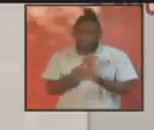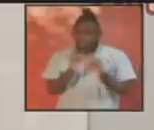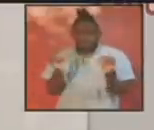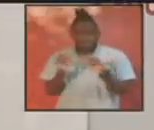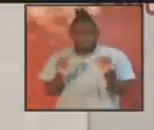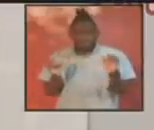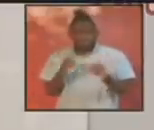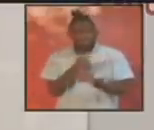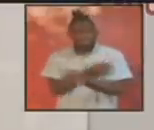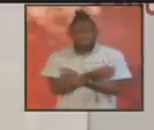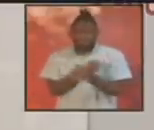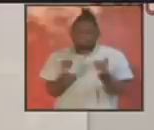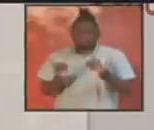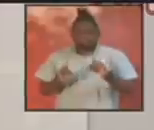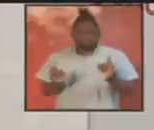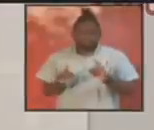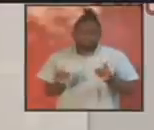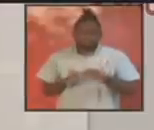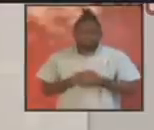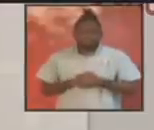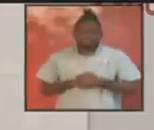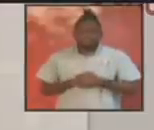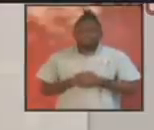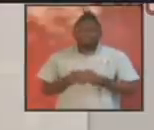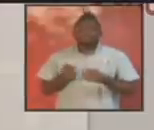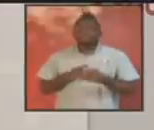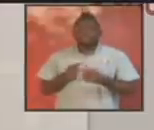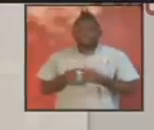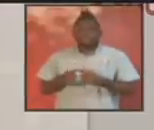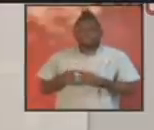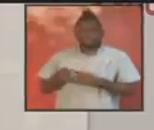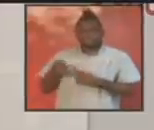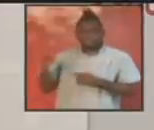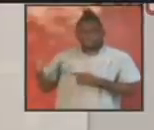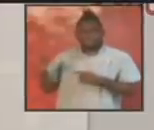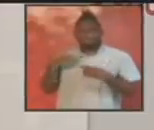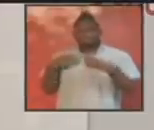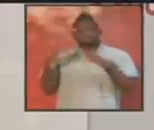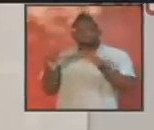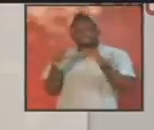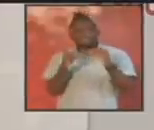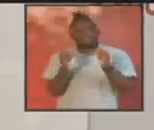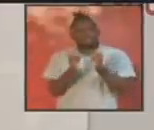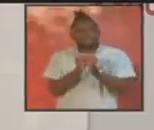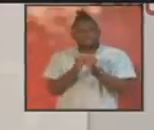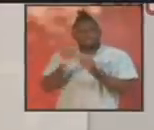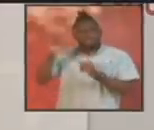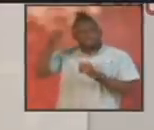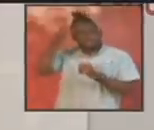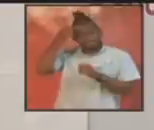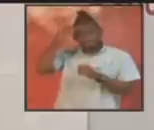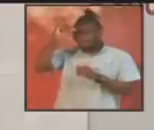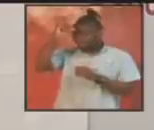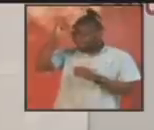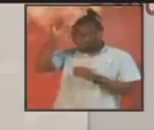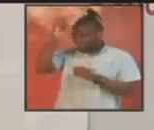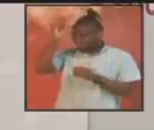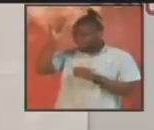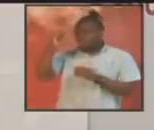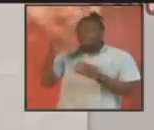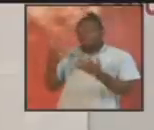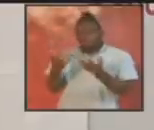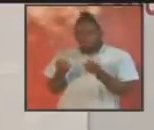I met subsequently with the High Commissioner of India and conveyed all of this information, and I just want to make it